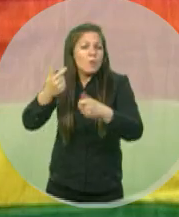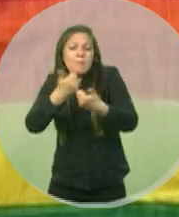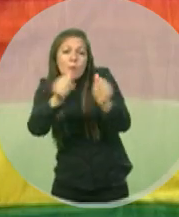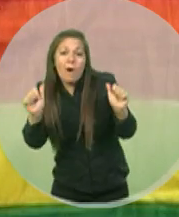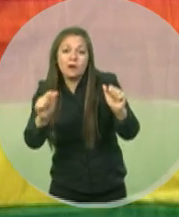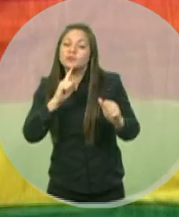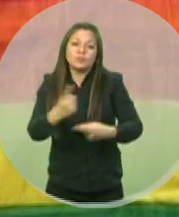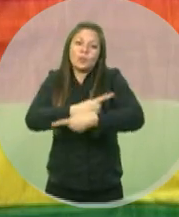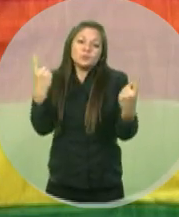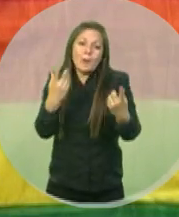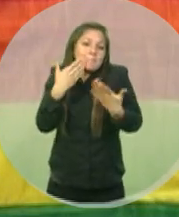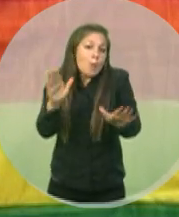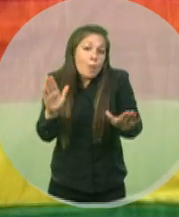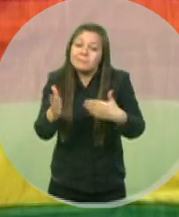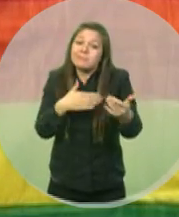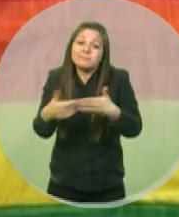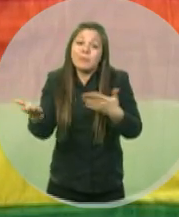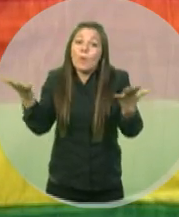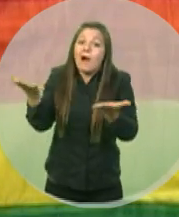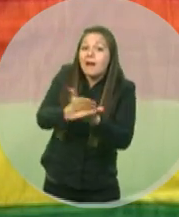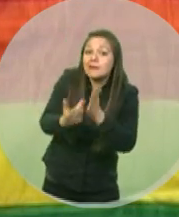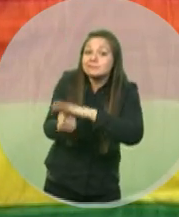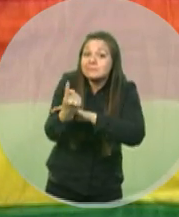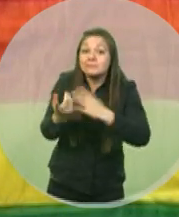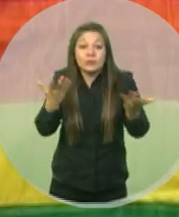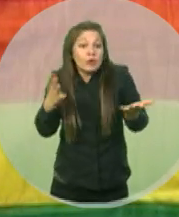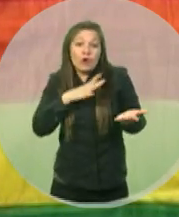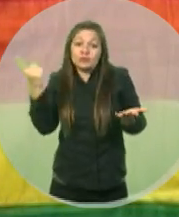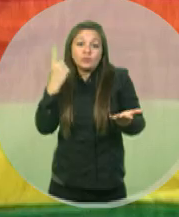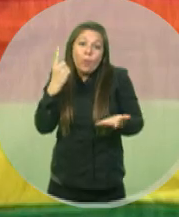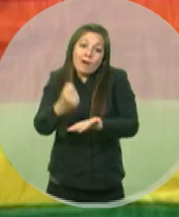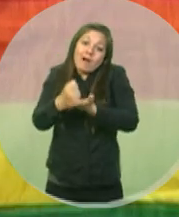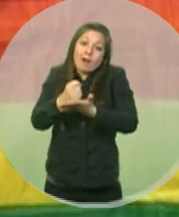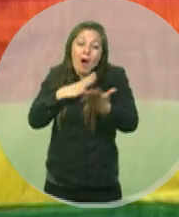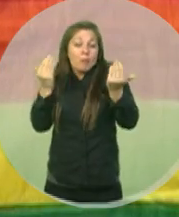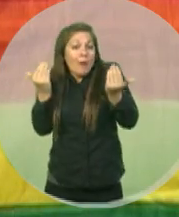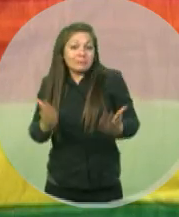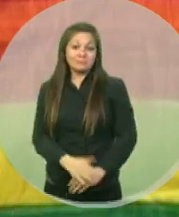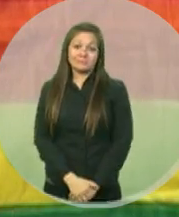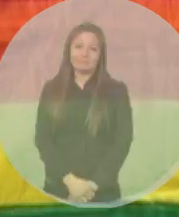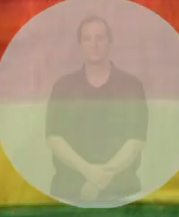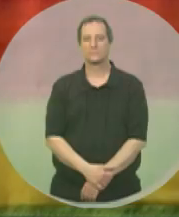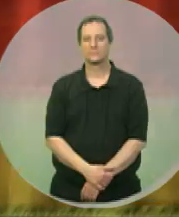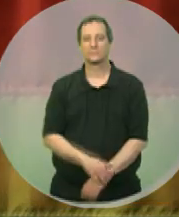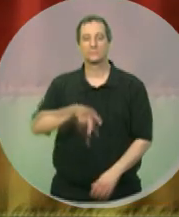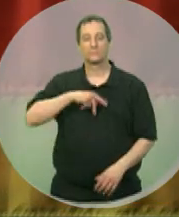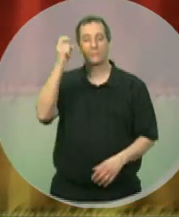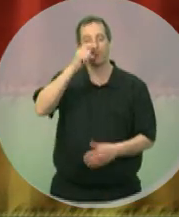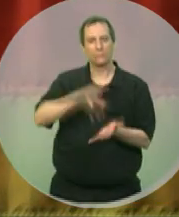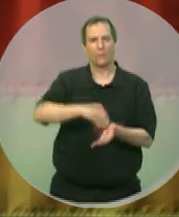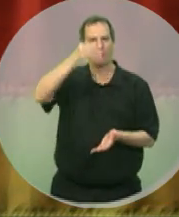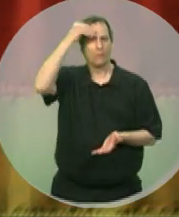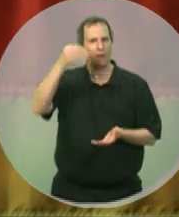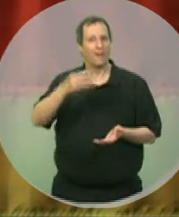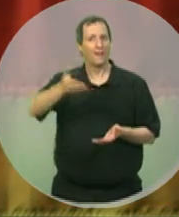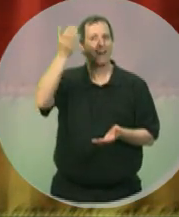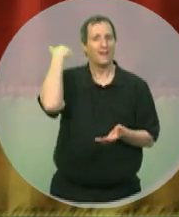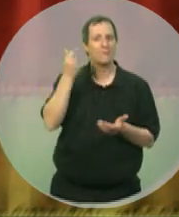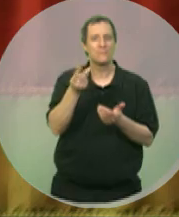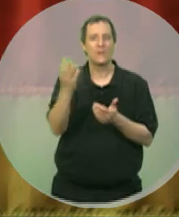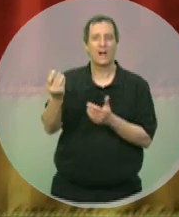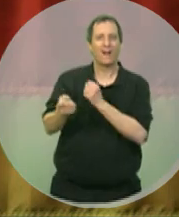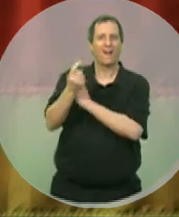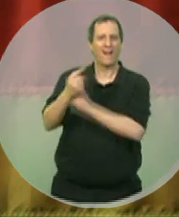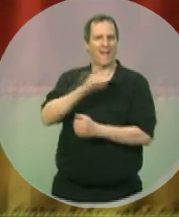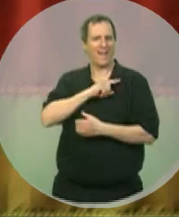you always come through it. All the stuff that's happened to me, I feel hopeful still. Through my own experience, a lot of the fears